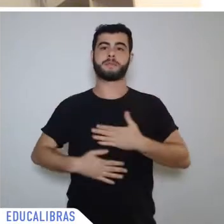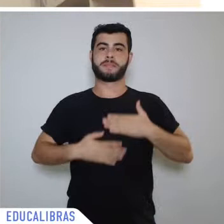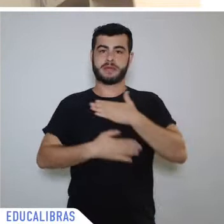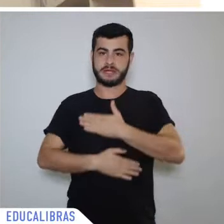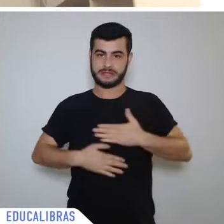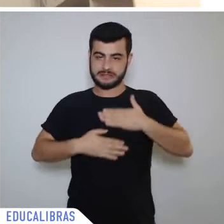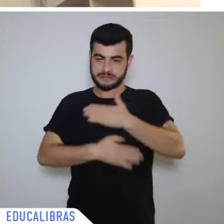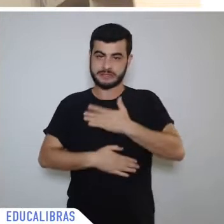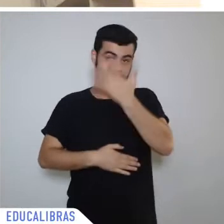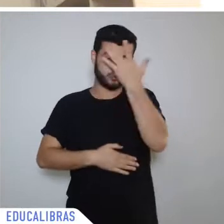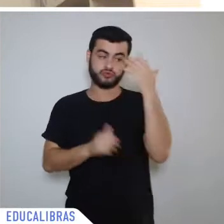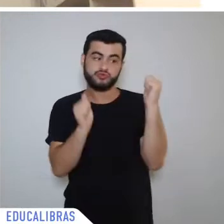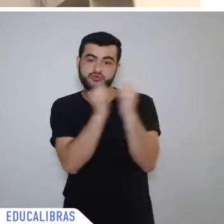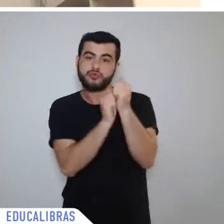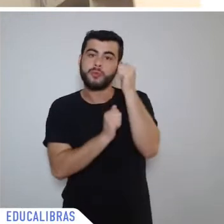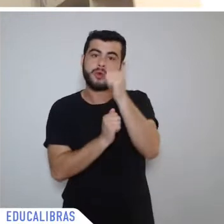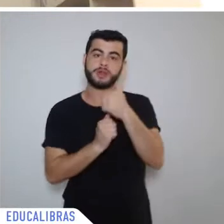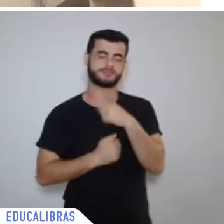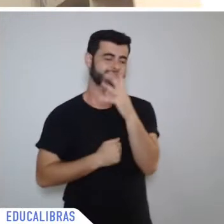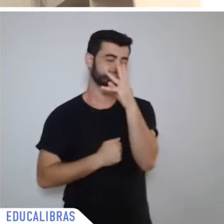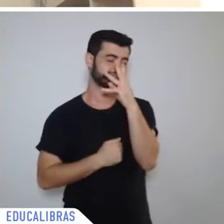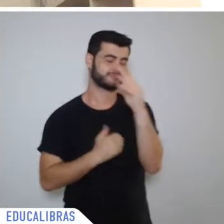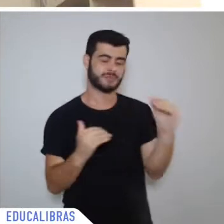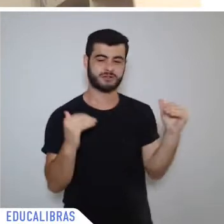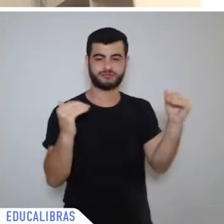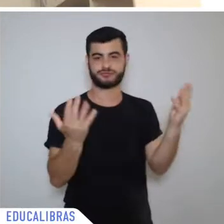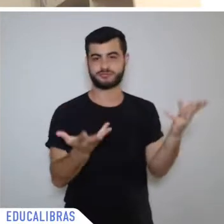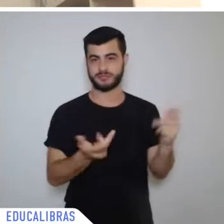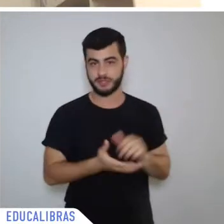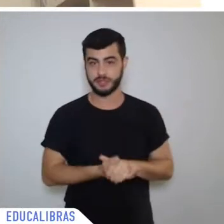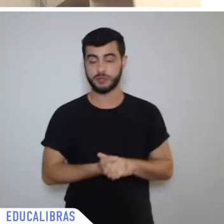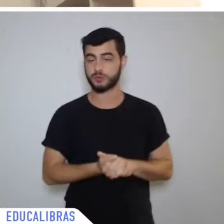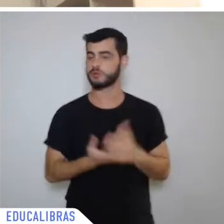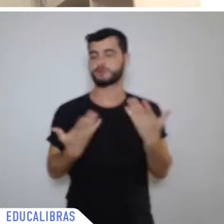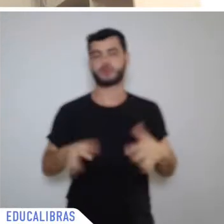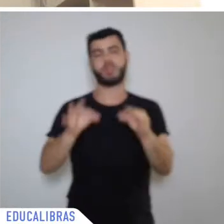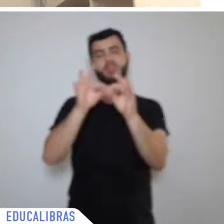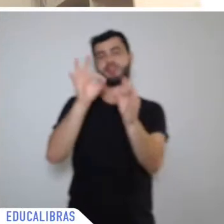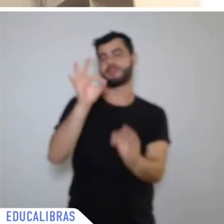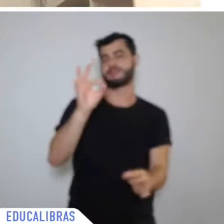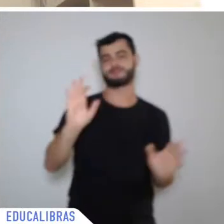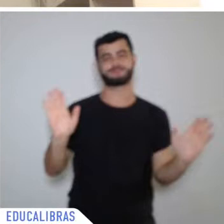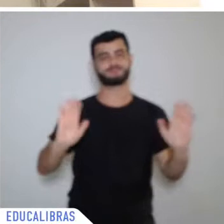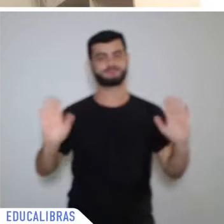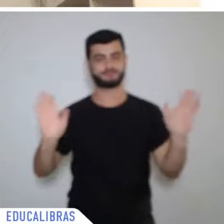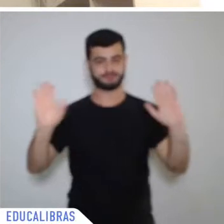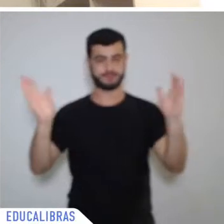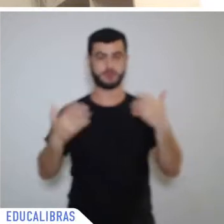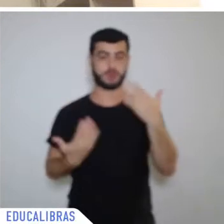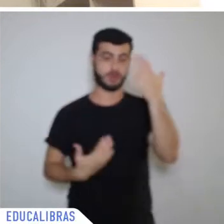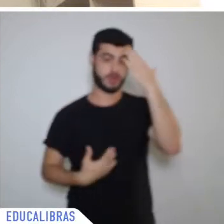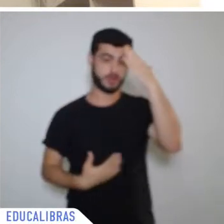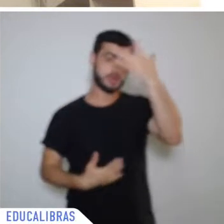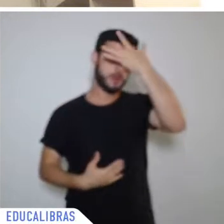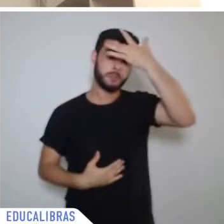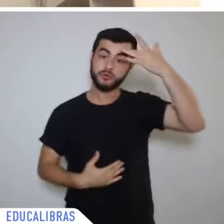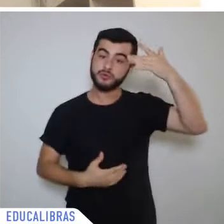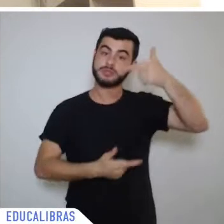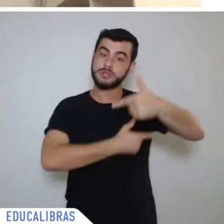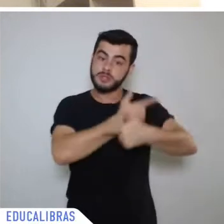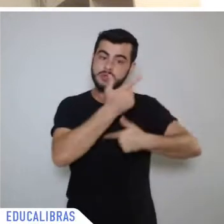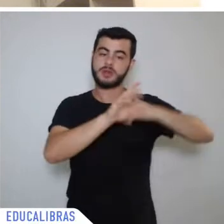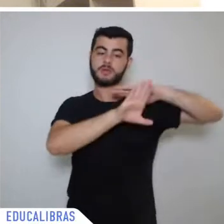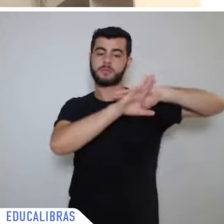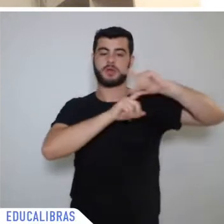And it's a pleasure to moderate this debate with such important women. I'm not going to extend much on this, but I would also like to